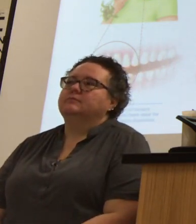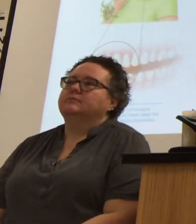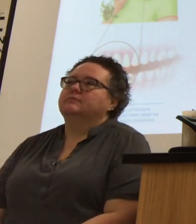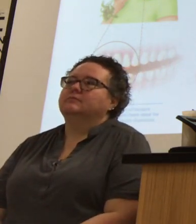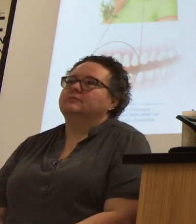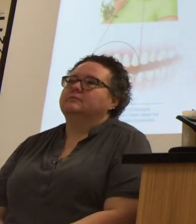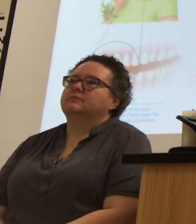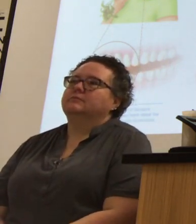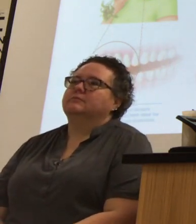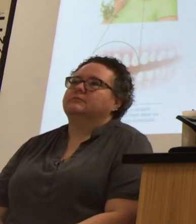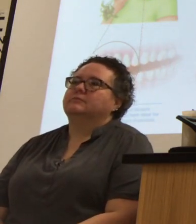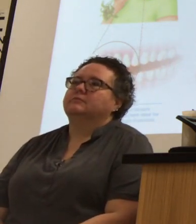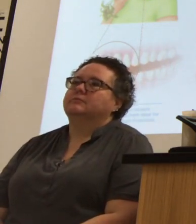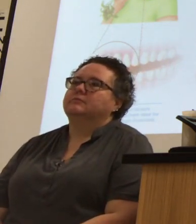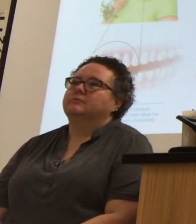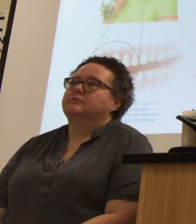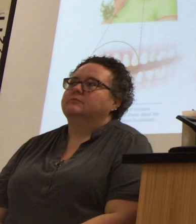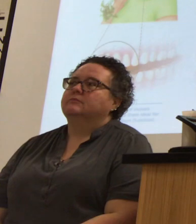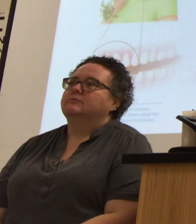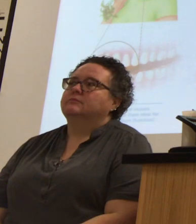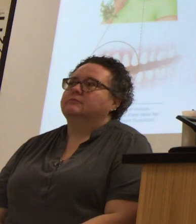/ function.